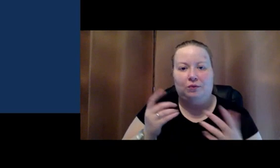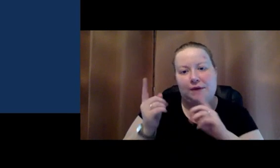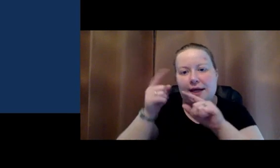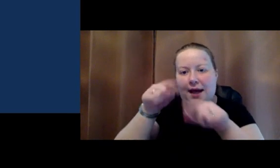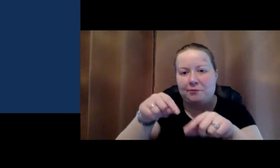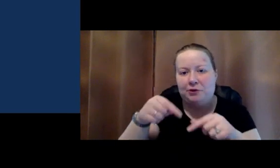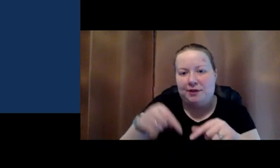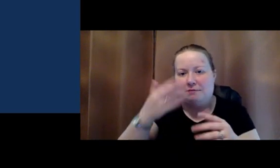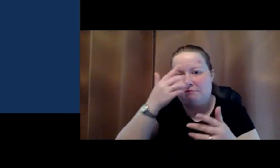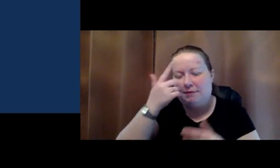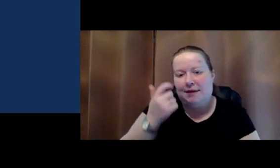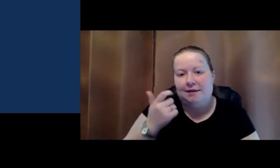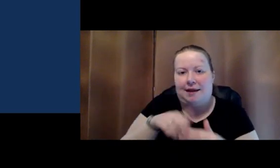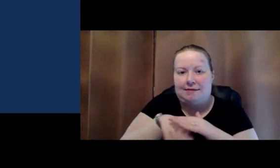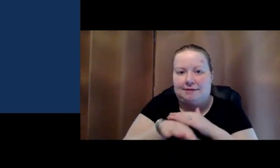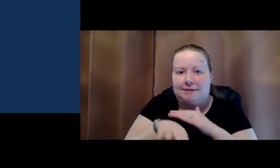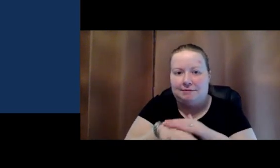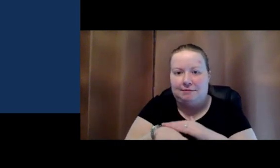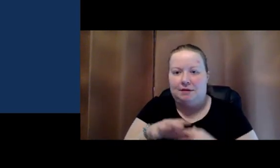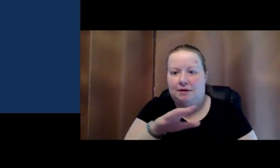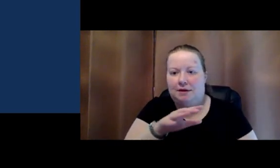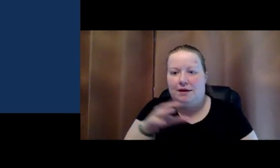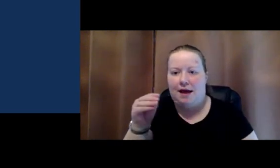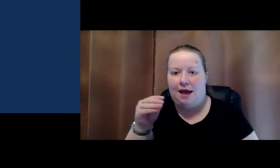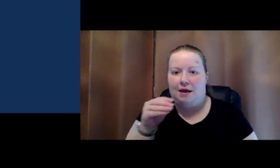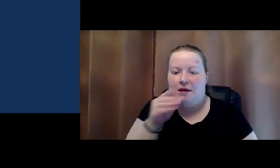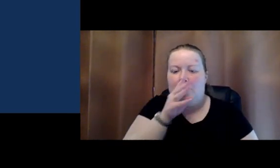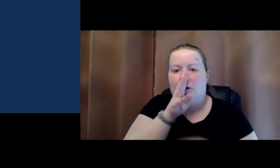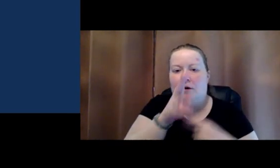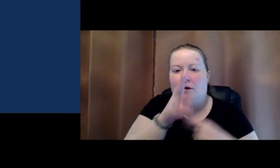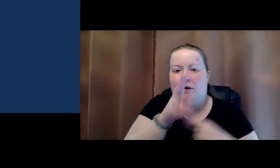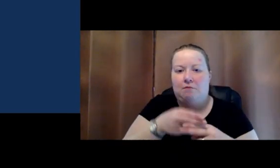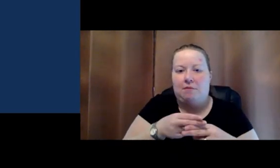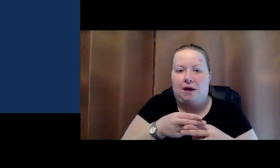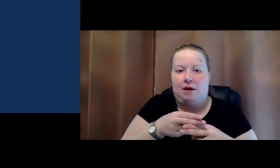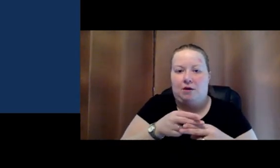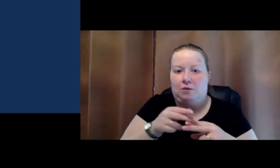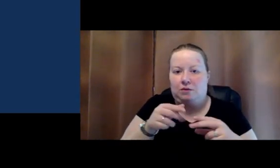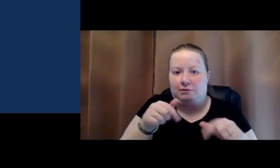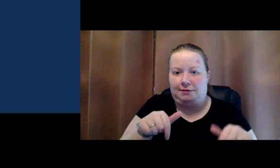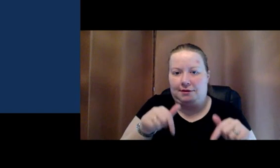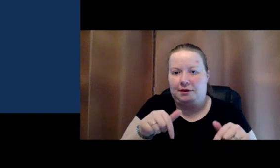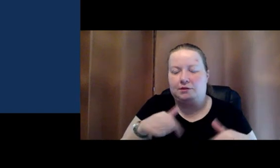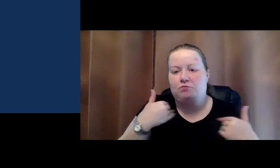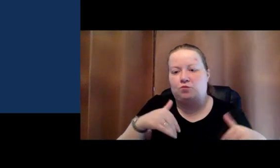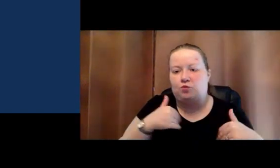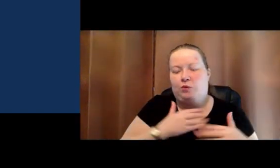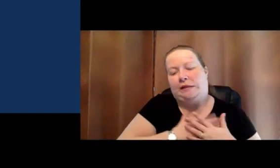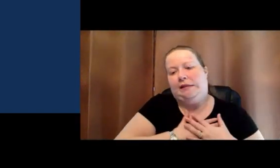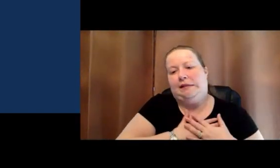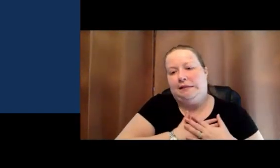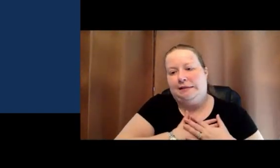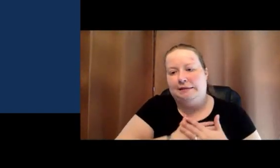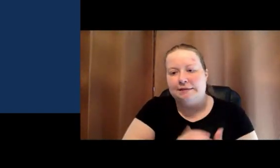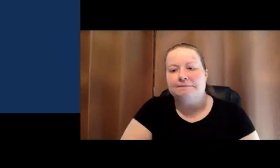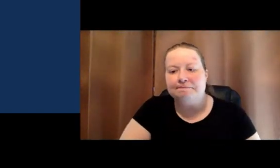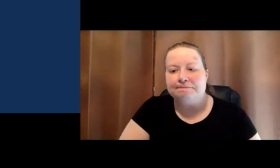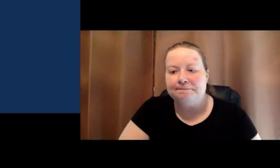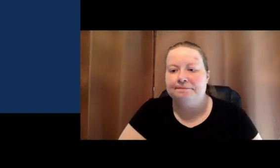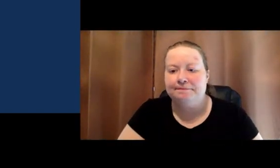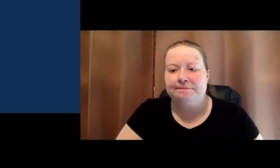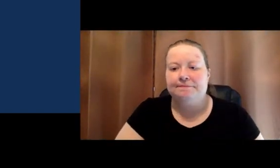because accessibility and talking about evidence, which Roy asked me to talk about, is sort of near and dear to my heart for